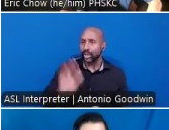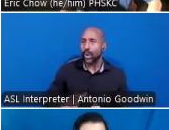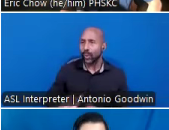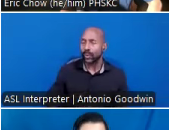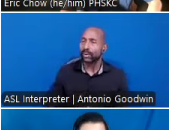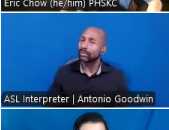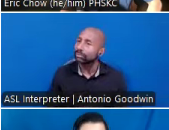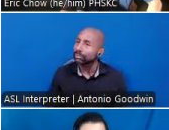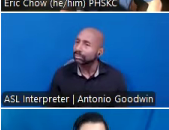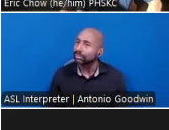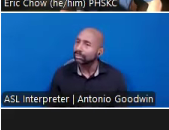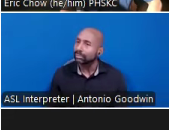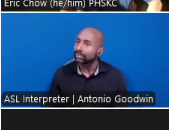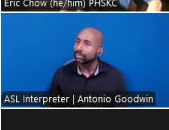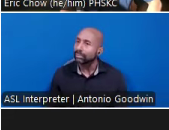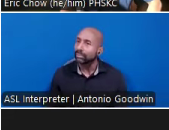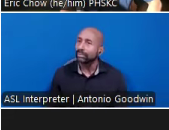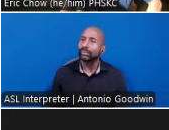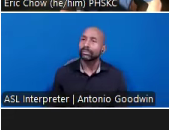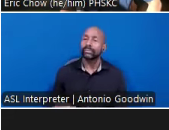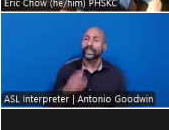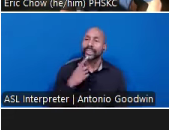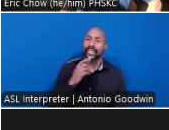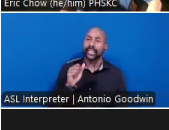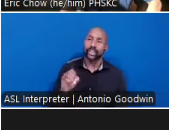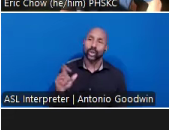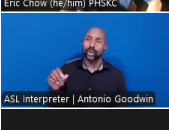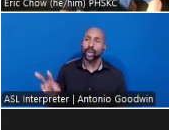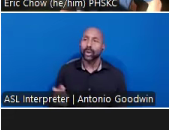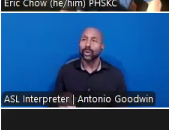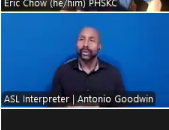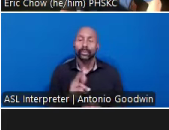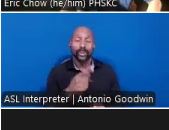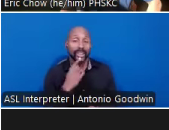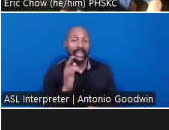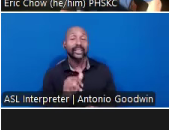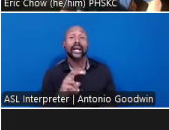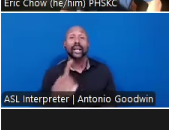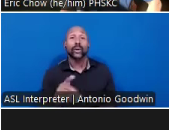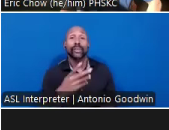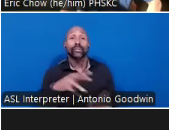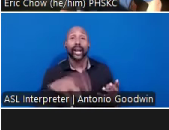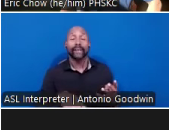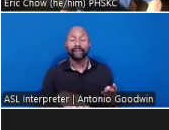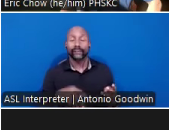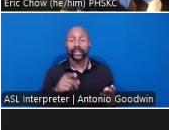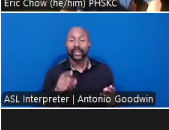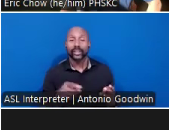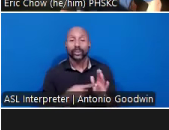oh, sorry, go ahead. Did I was someone gonna just say it was the COVID graph that you were showing about the summer wave,